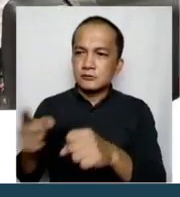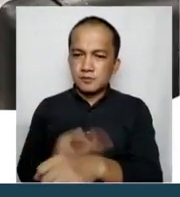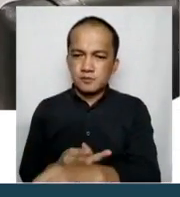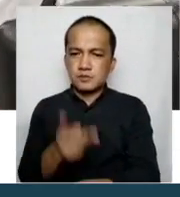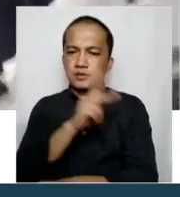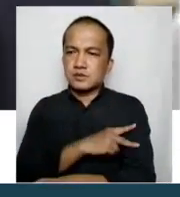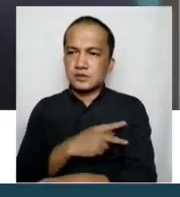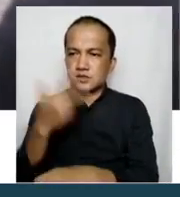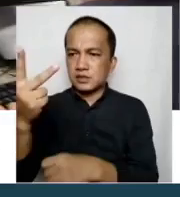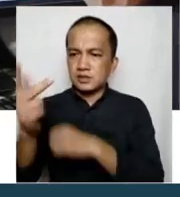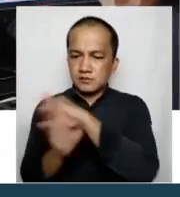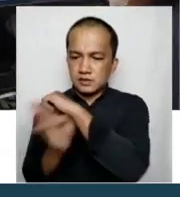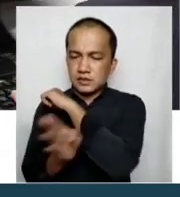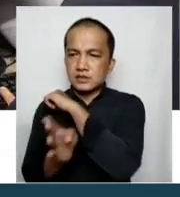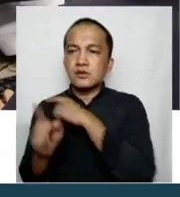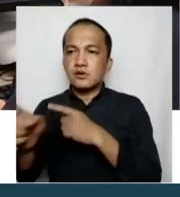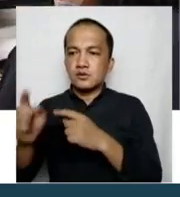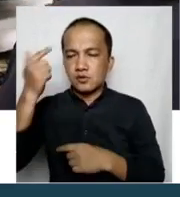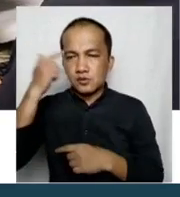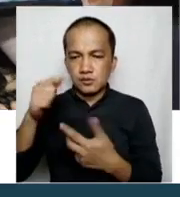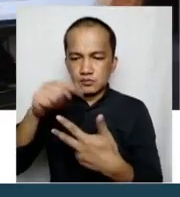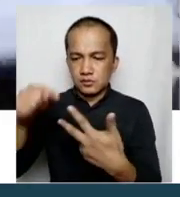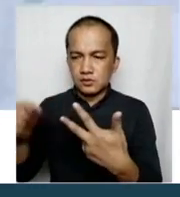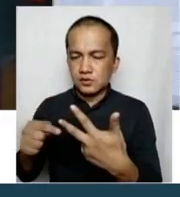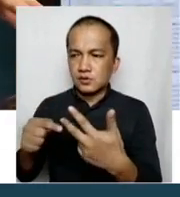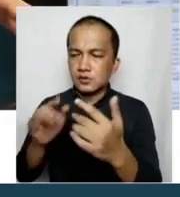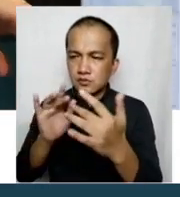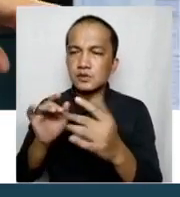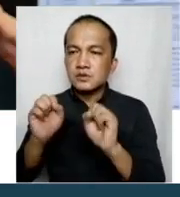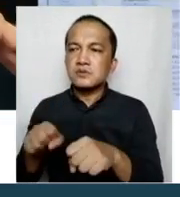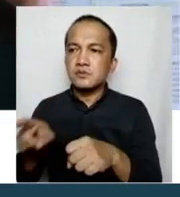branches of government to mm-hmm. punish the yung network and mm-hmm. possibly